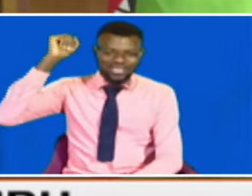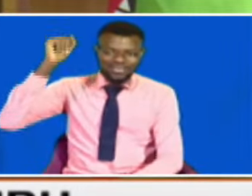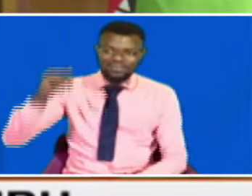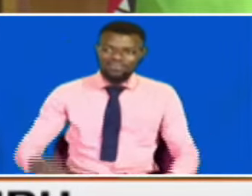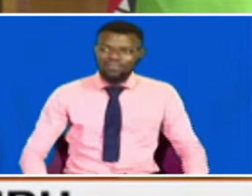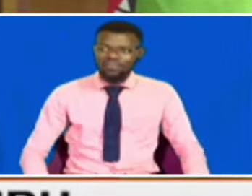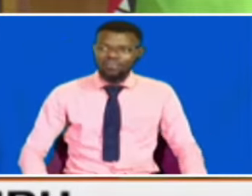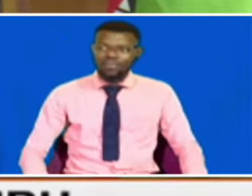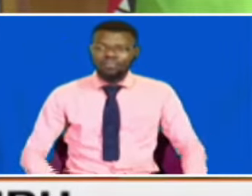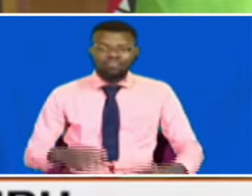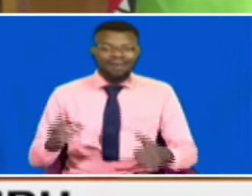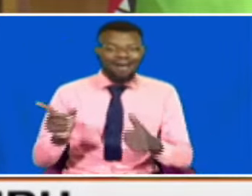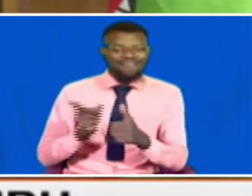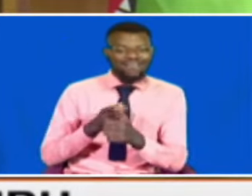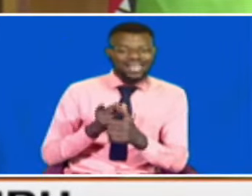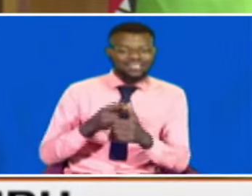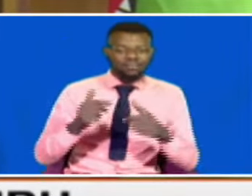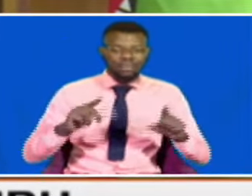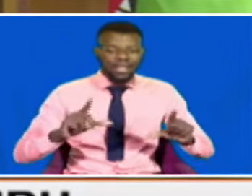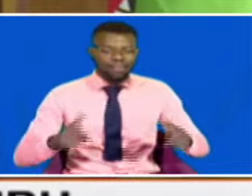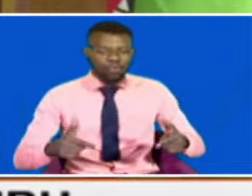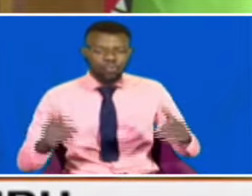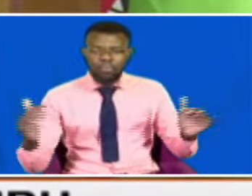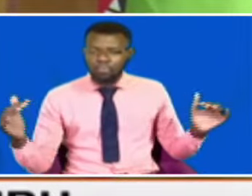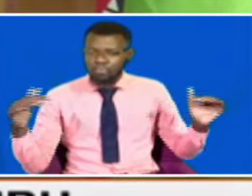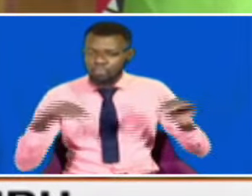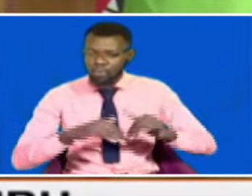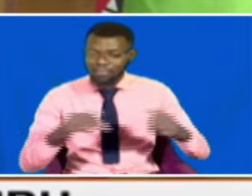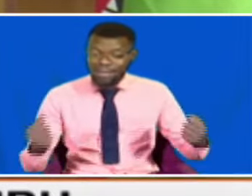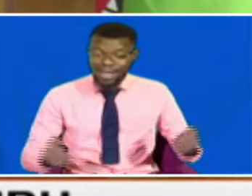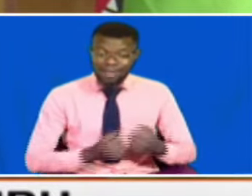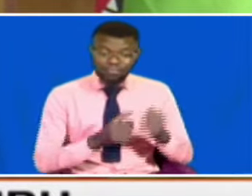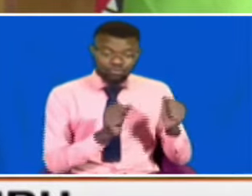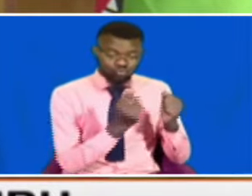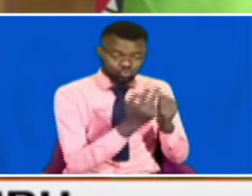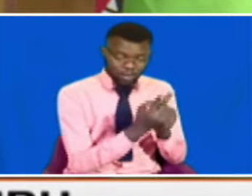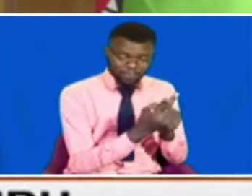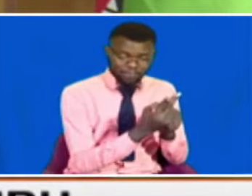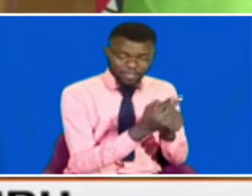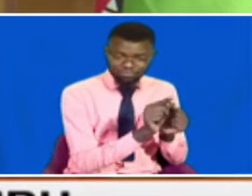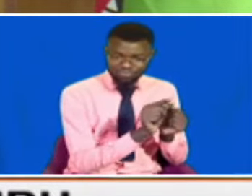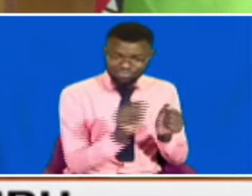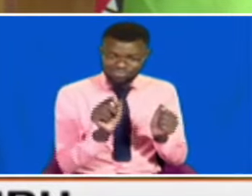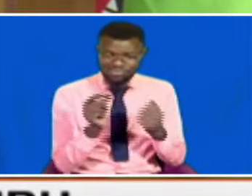Limuru conference happened on the 12th and the 13th of March